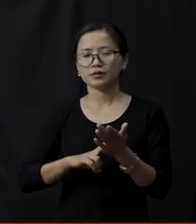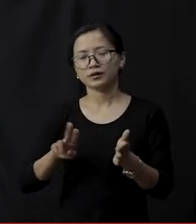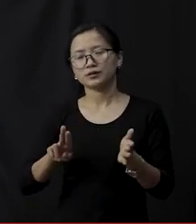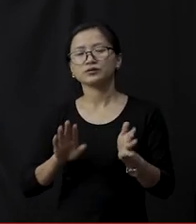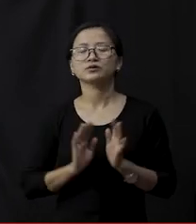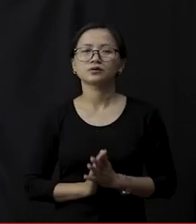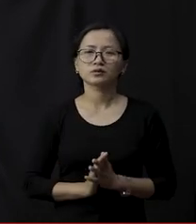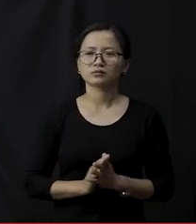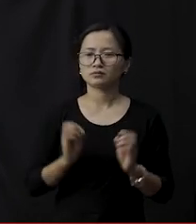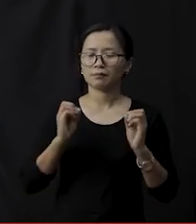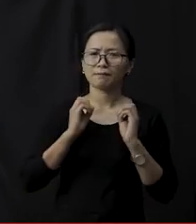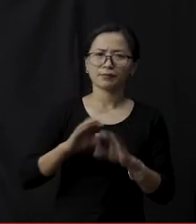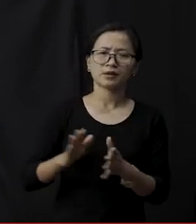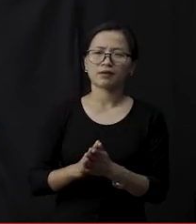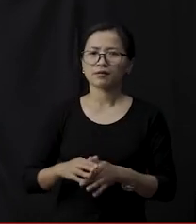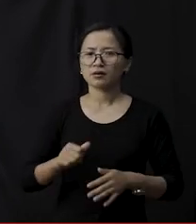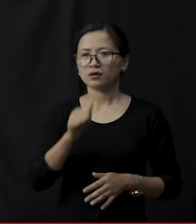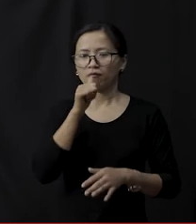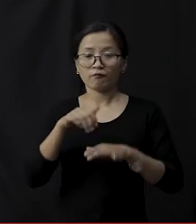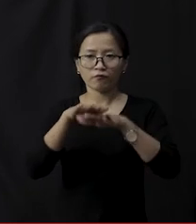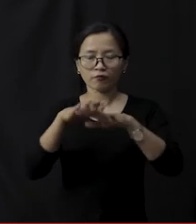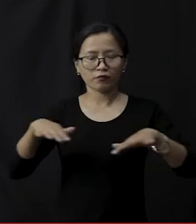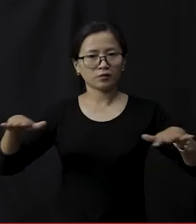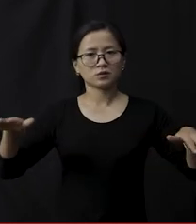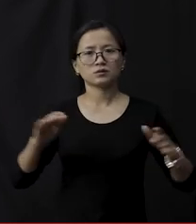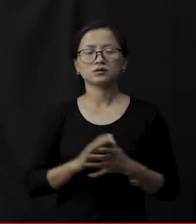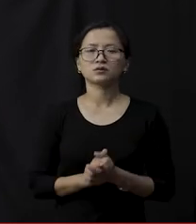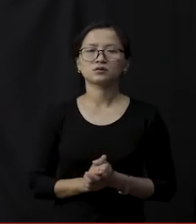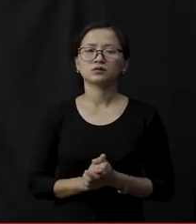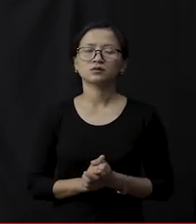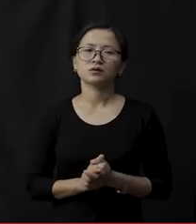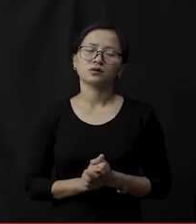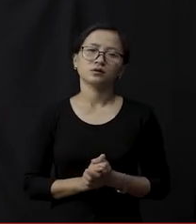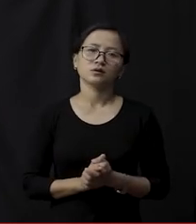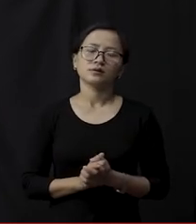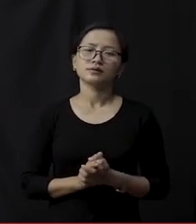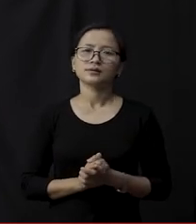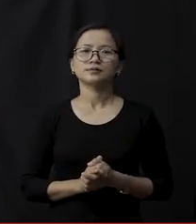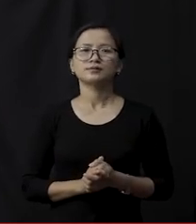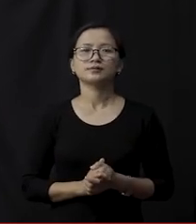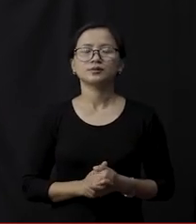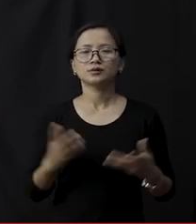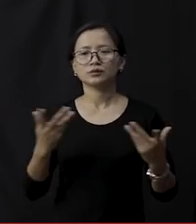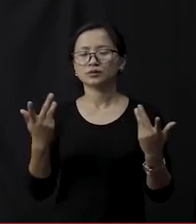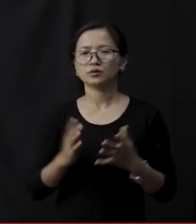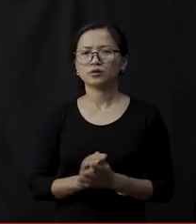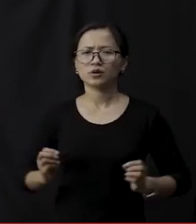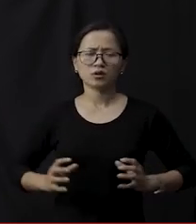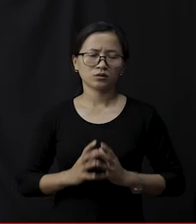disasters, like floods, okay? Like floods. Where there's